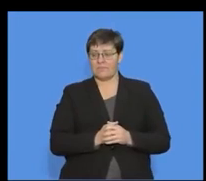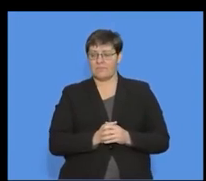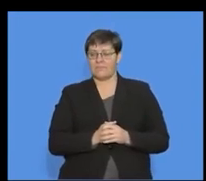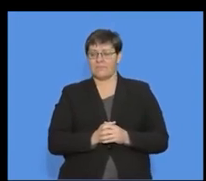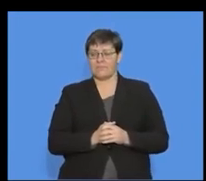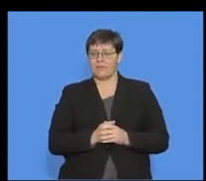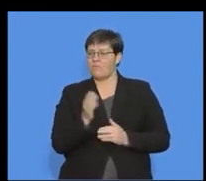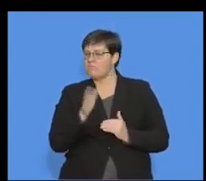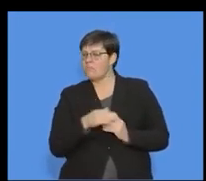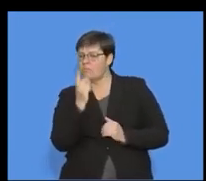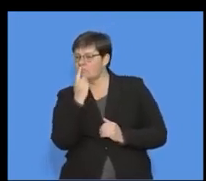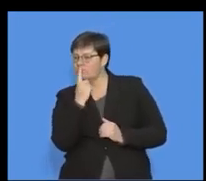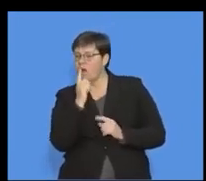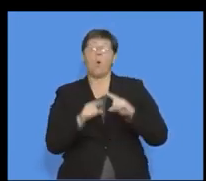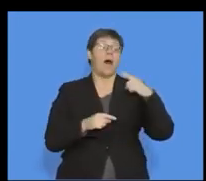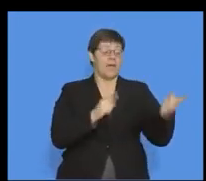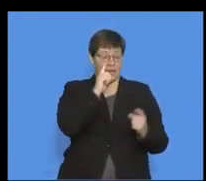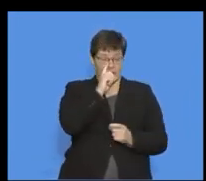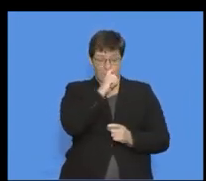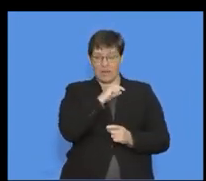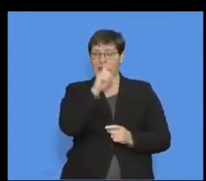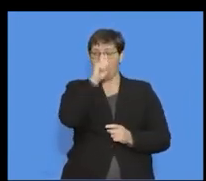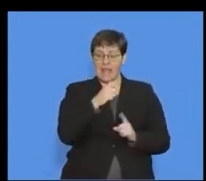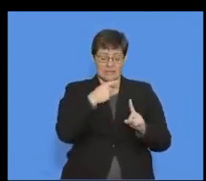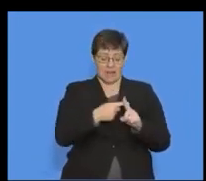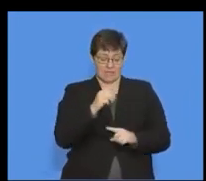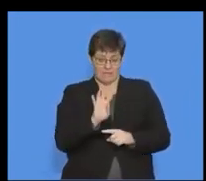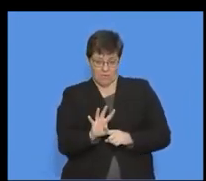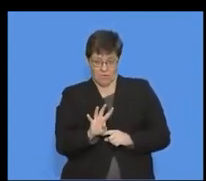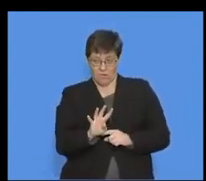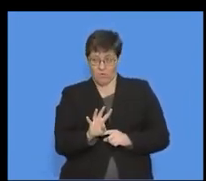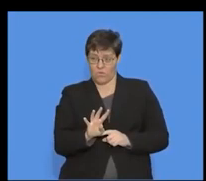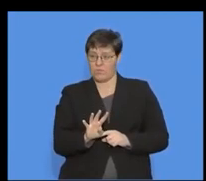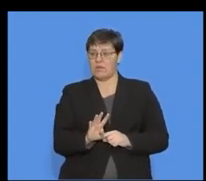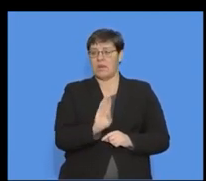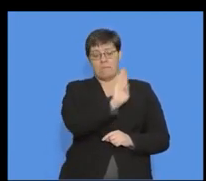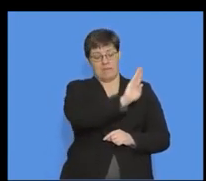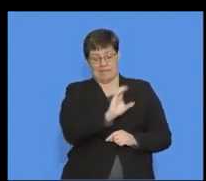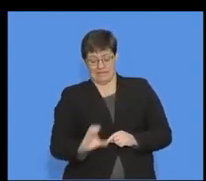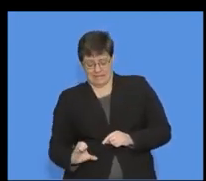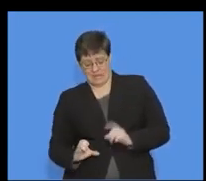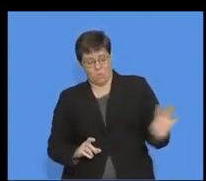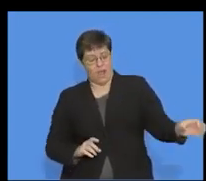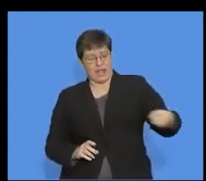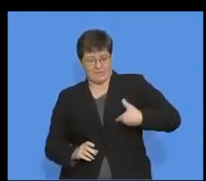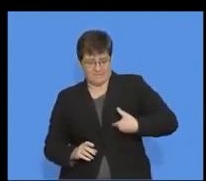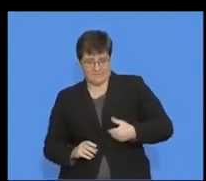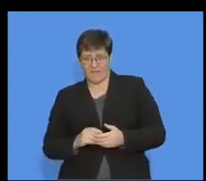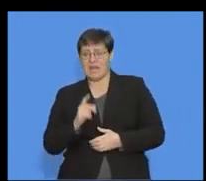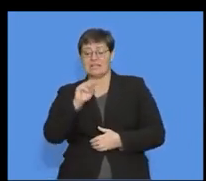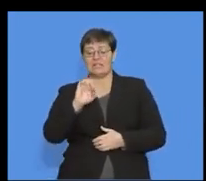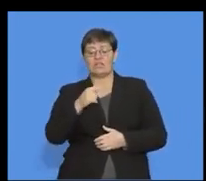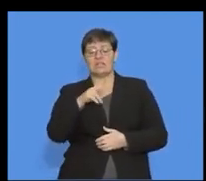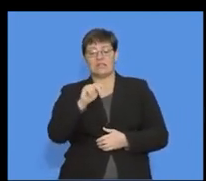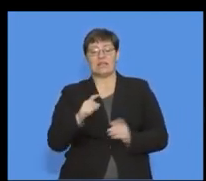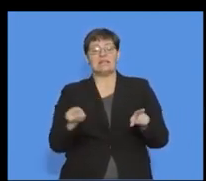then what more can I add? The other thing I can add is X plus 4, which is BC, because it's tangents from